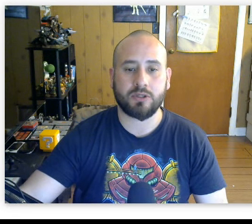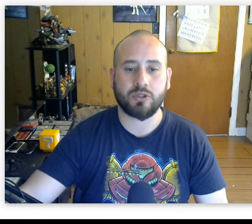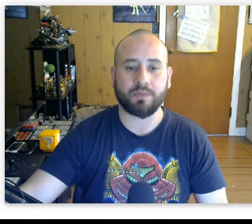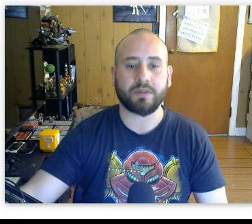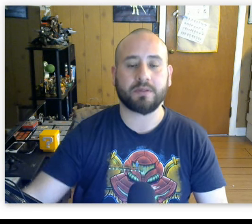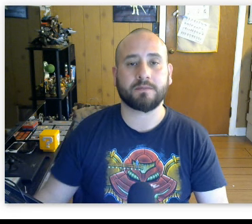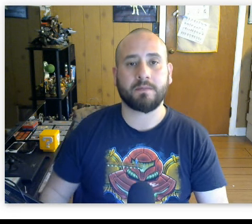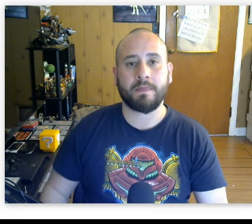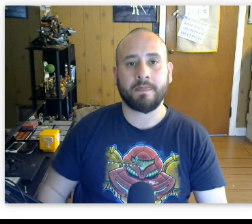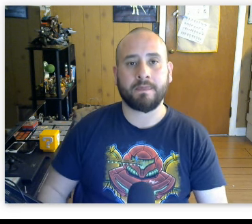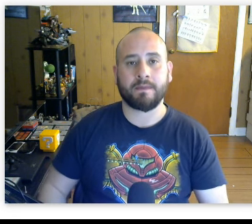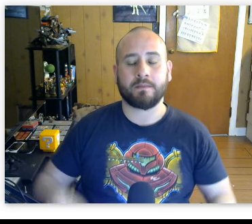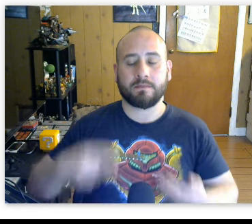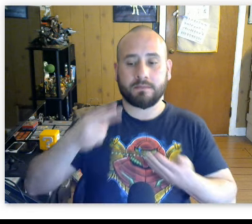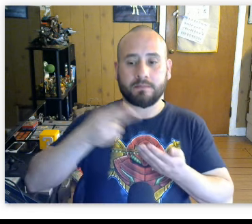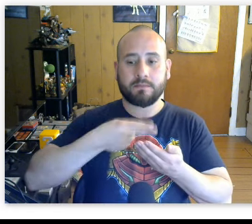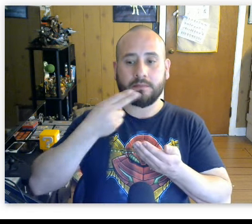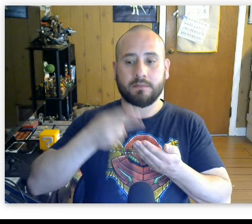Soup.